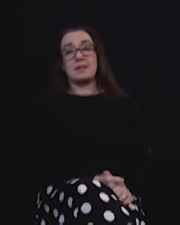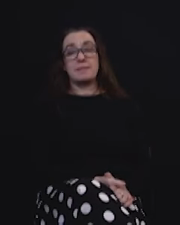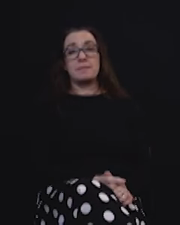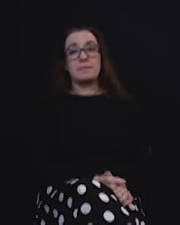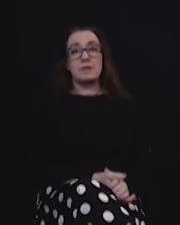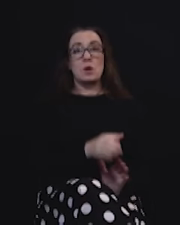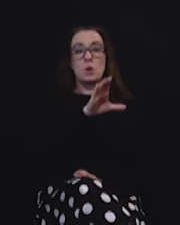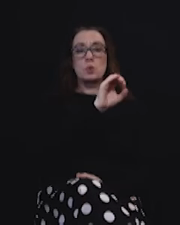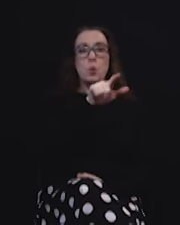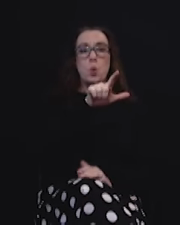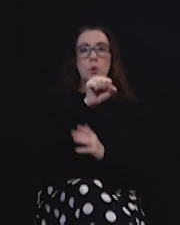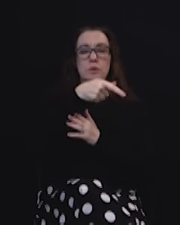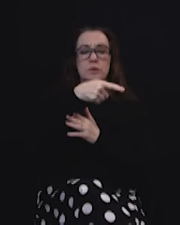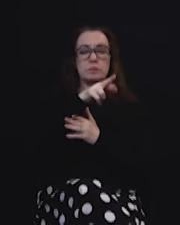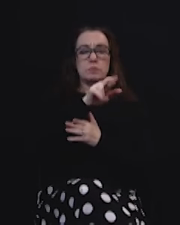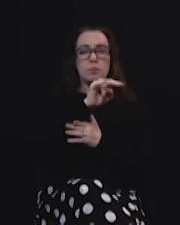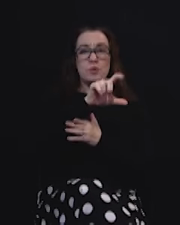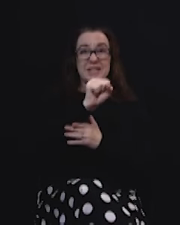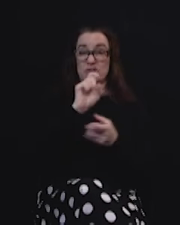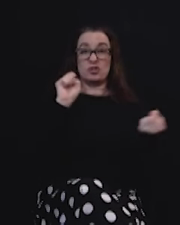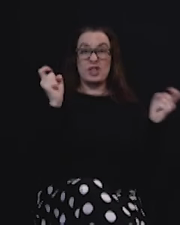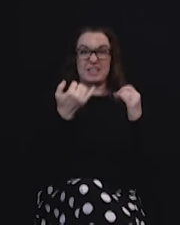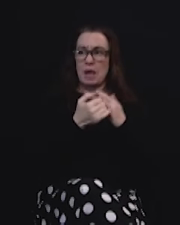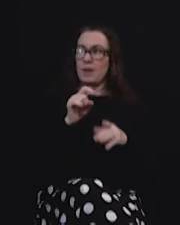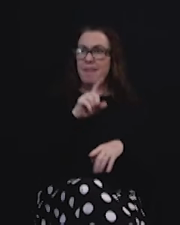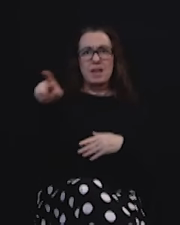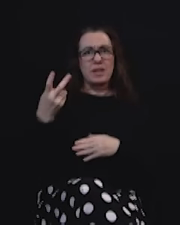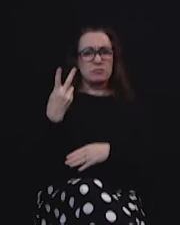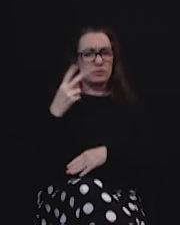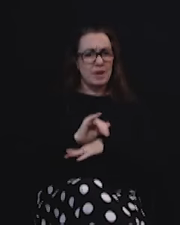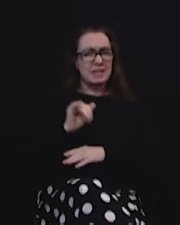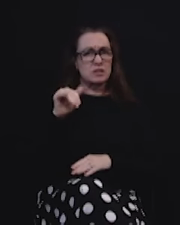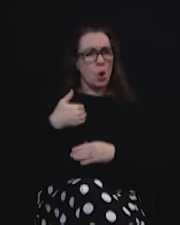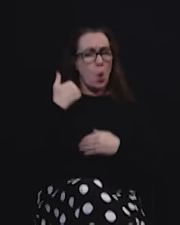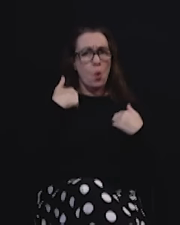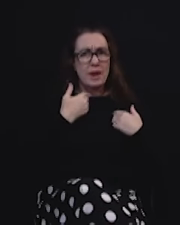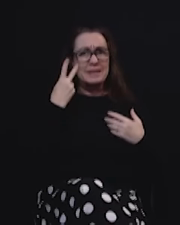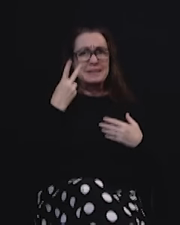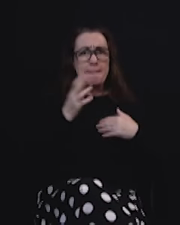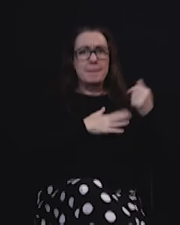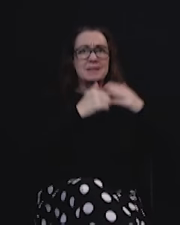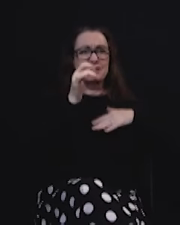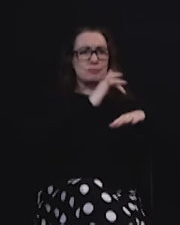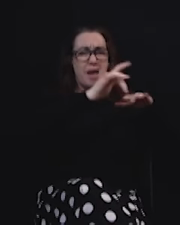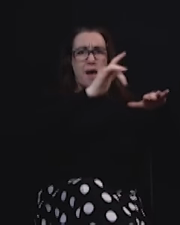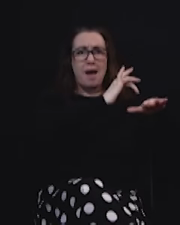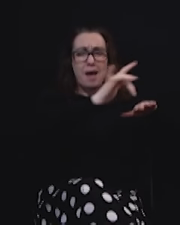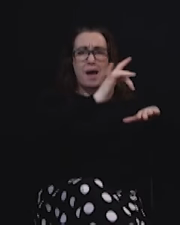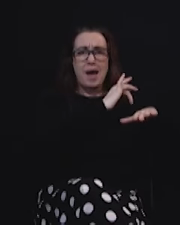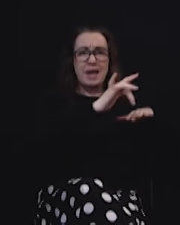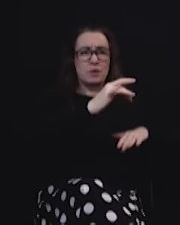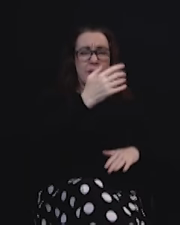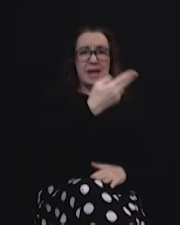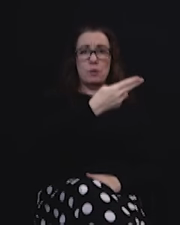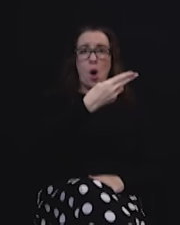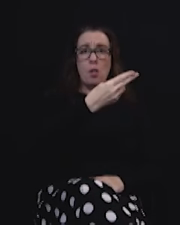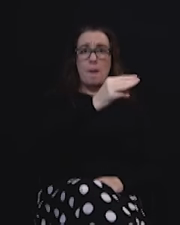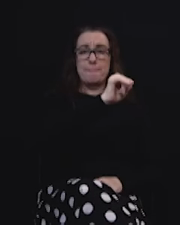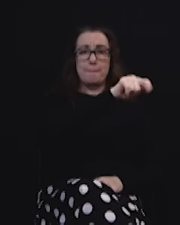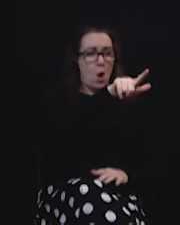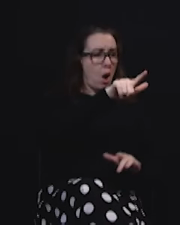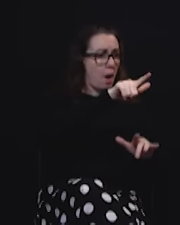Cool Springs is changing. I was down there two nights ago, and I'm driving. I'm like, I can't believe how many buildings are empty in Cool Springs. Hickory Hollow Mall was the